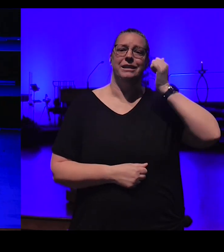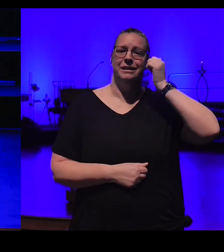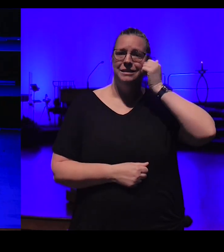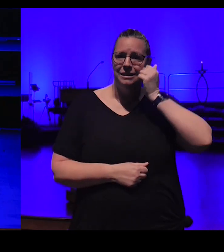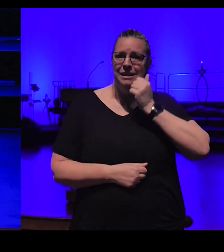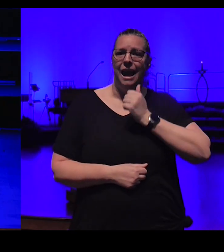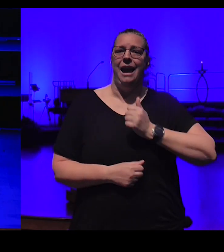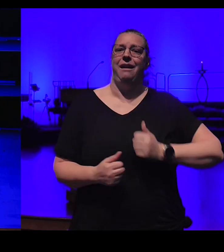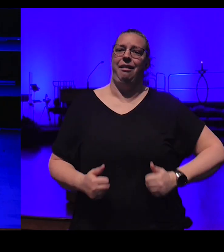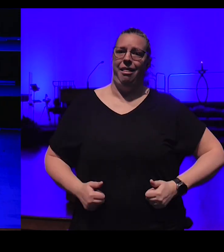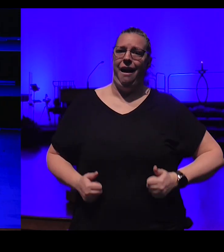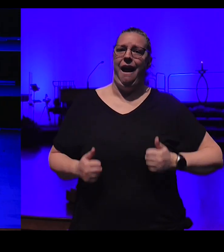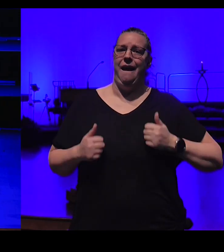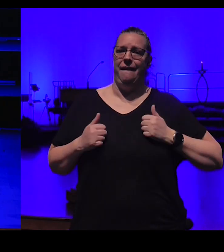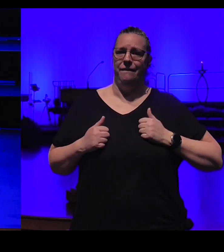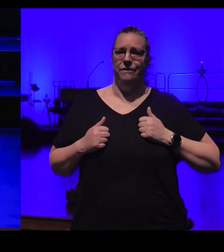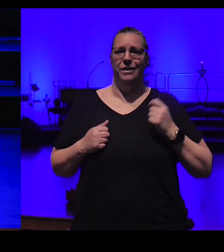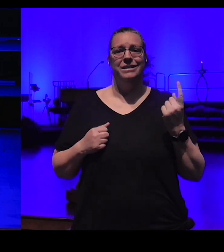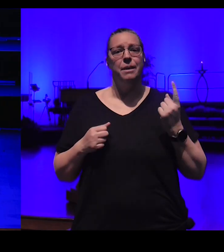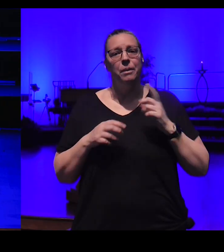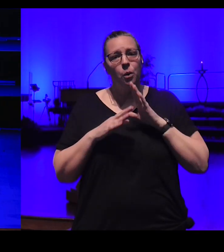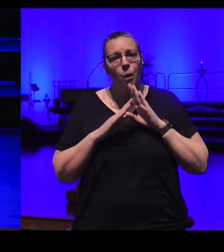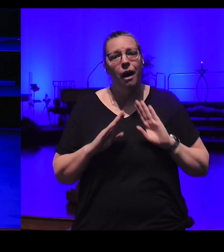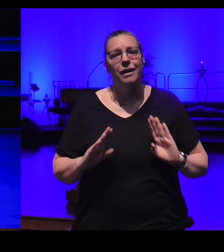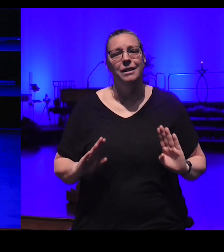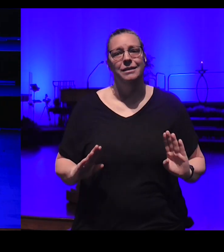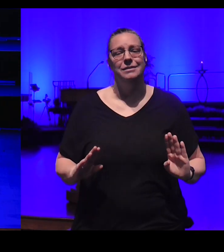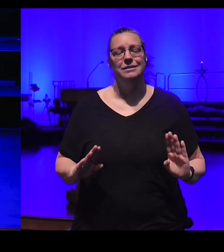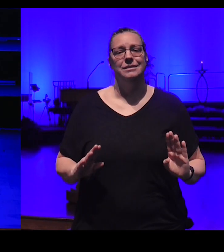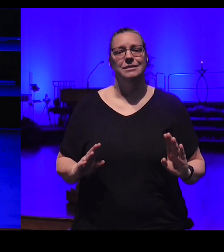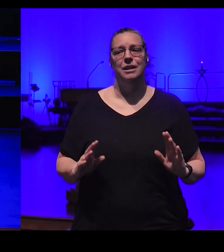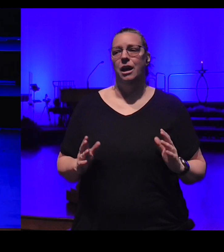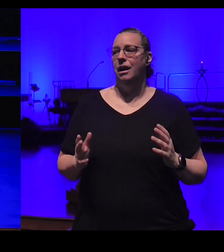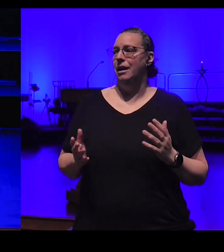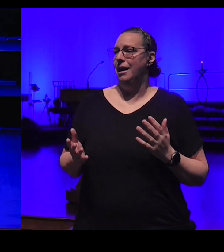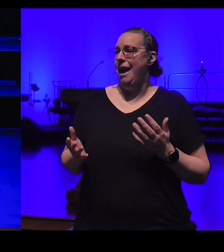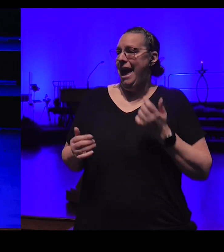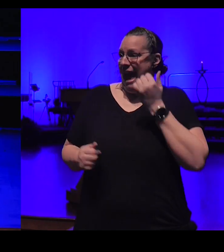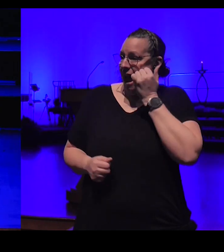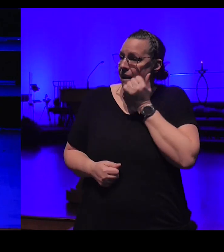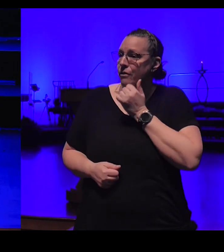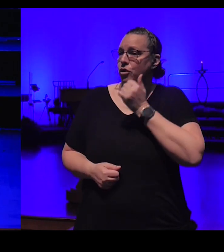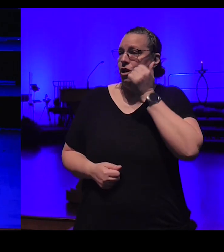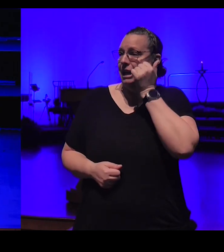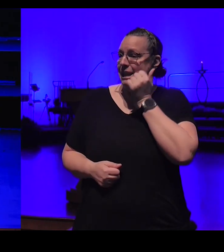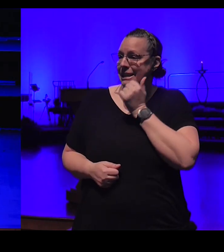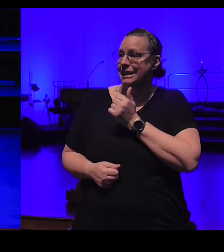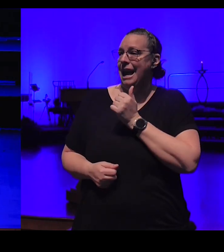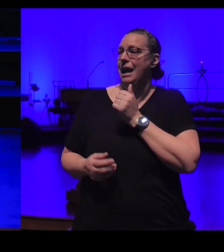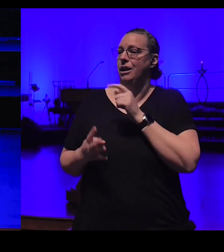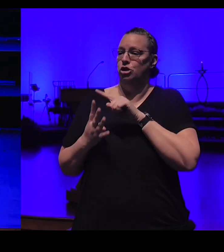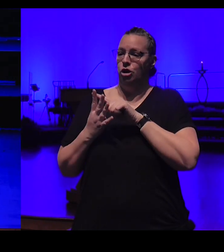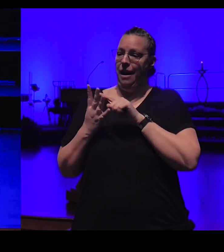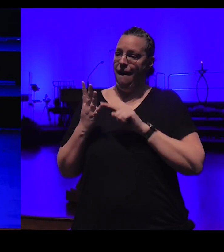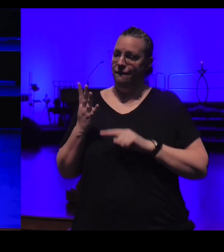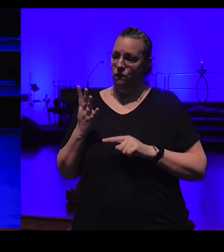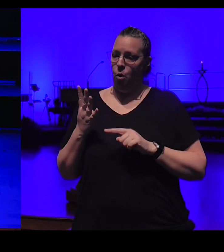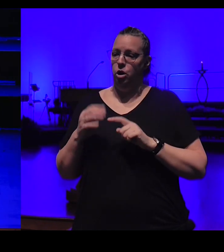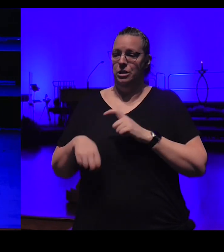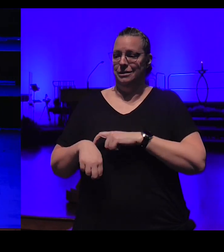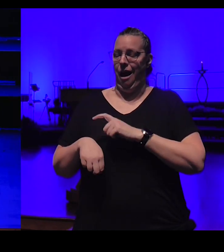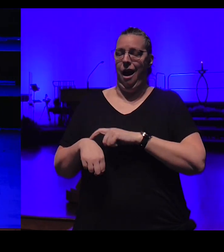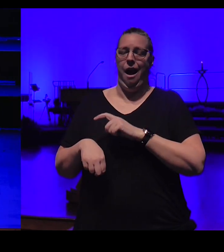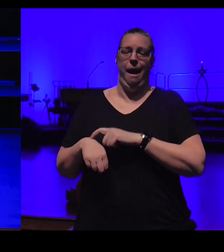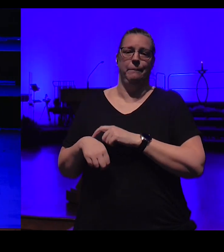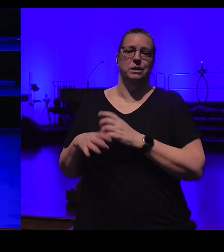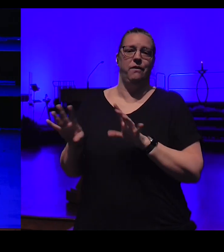day, something much quieter, a space of devotion. Every single day, she had 4 different sessions of meditation.